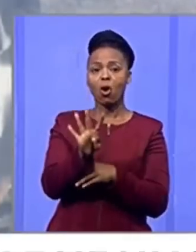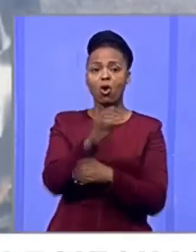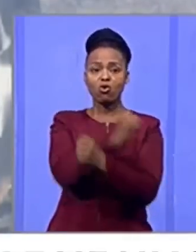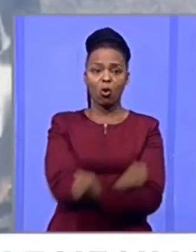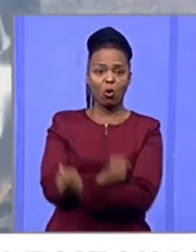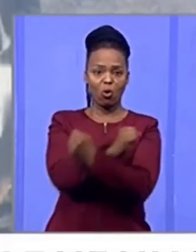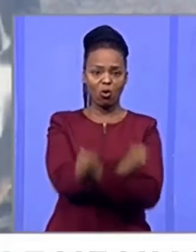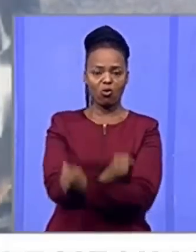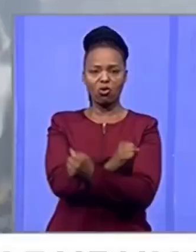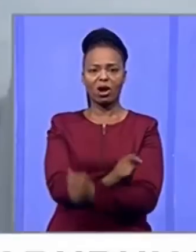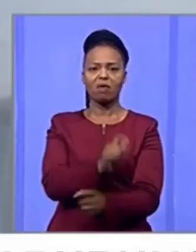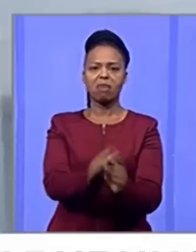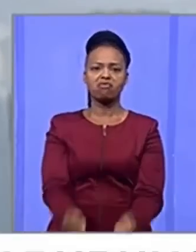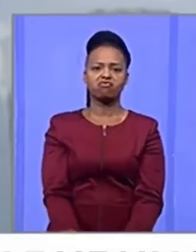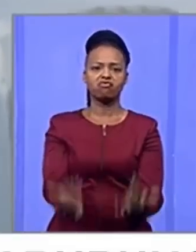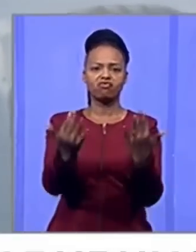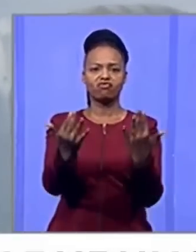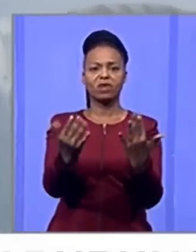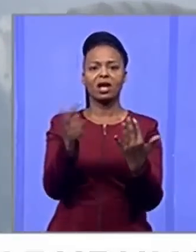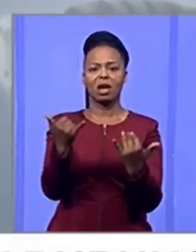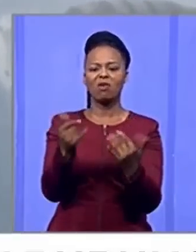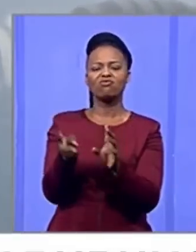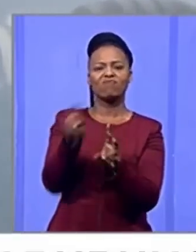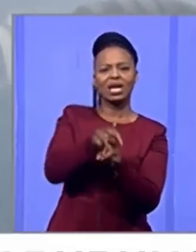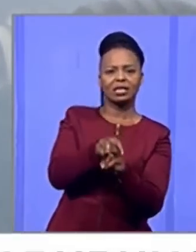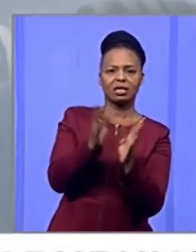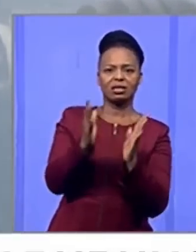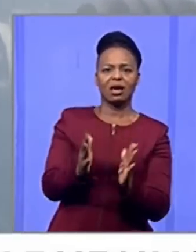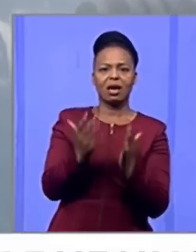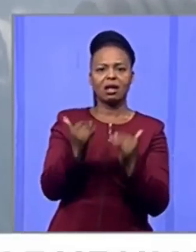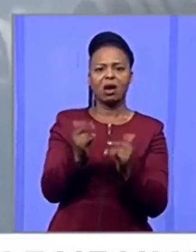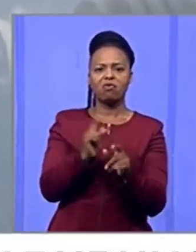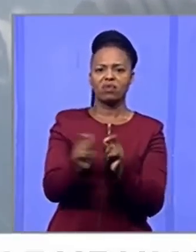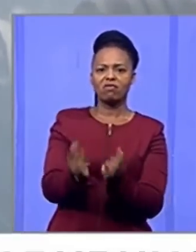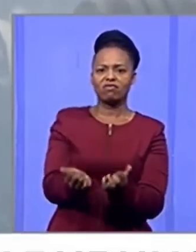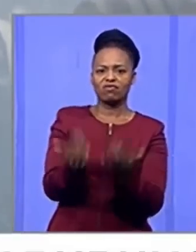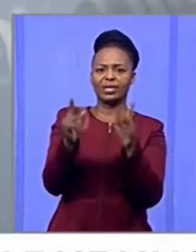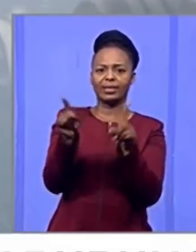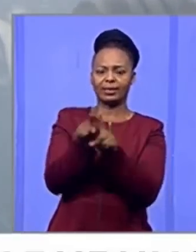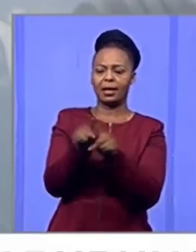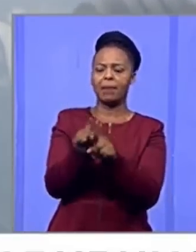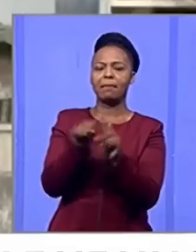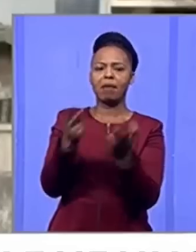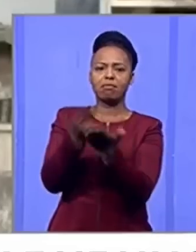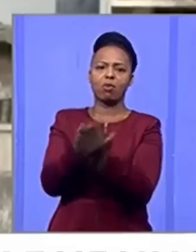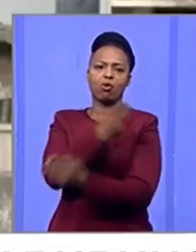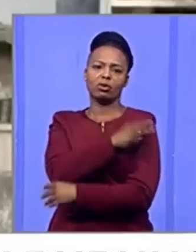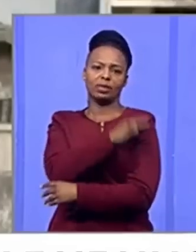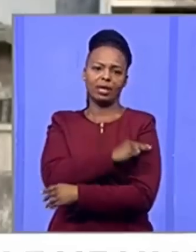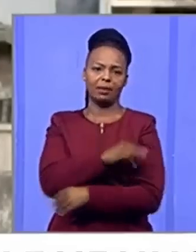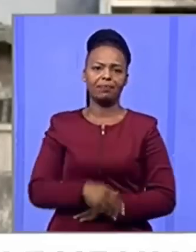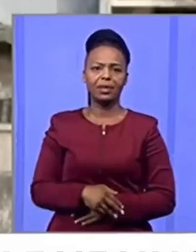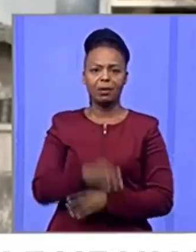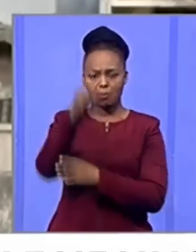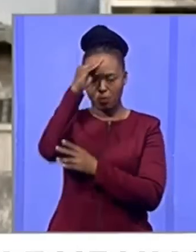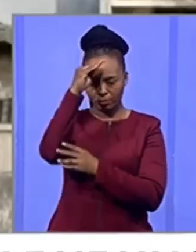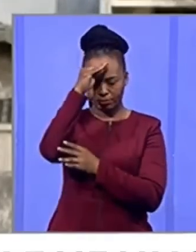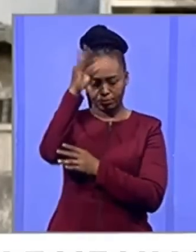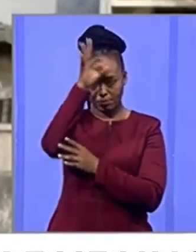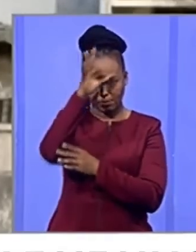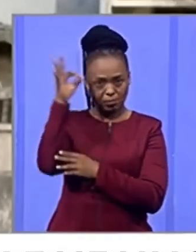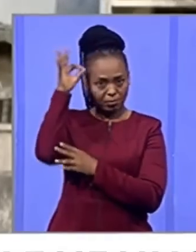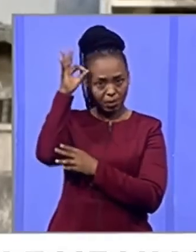wa banamedi o hweditše dikgobalo o amogetše bookelong gomme ba kgoro ya sephodisa ba re ba na le tshepo ba tla swara sehlopha sa digongwana le ba go